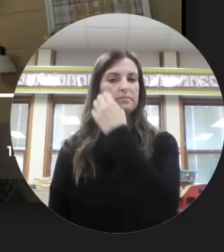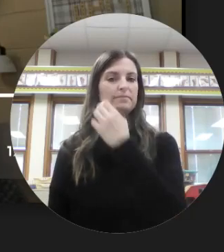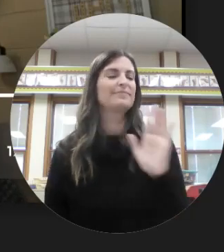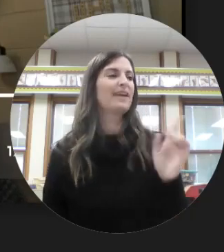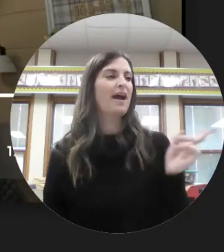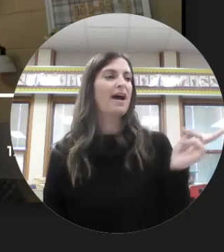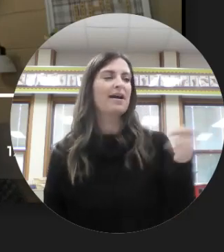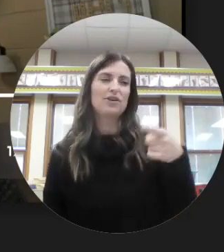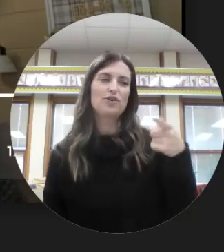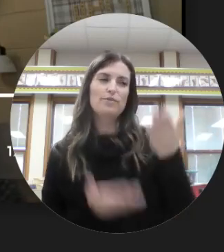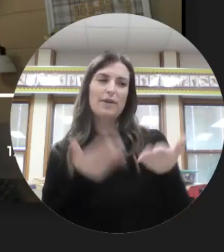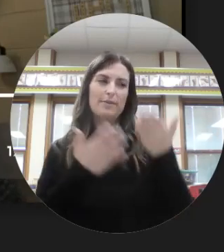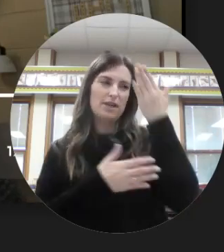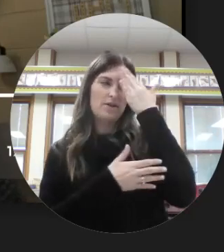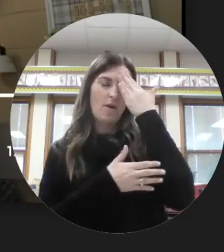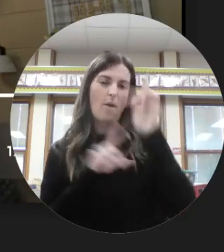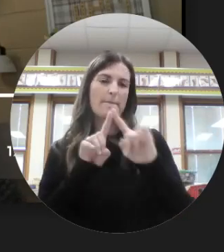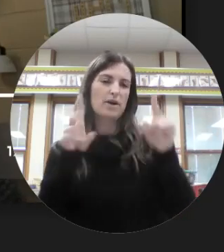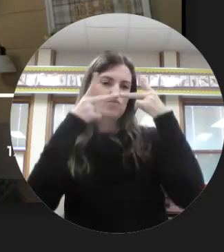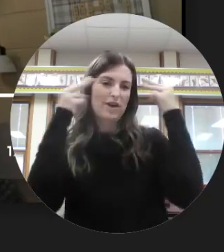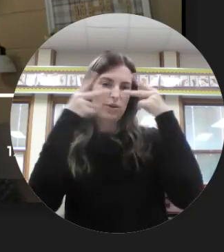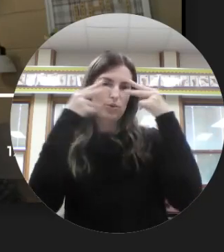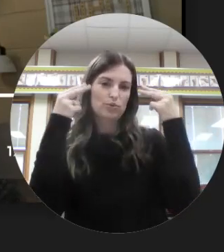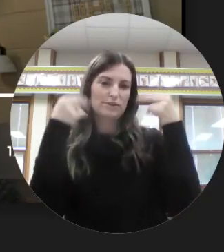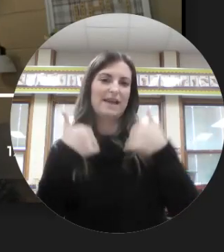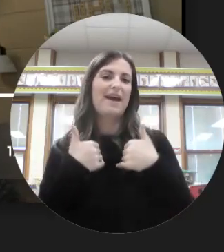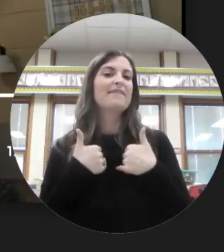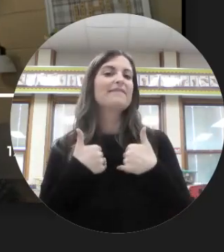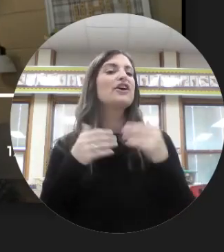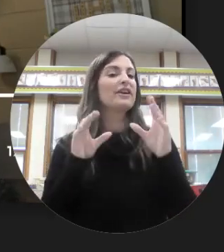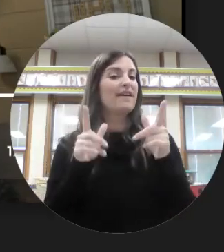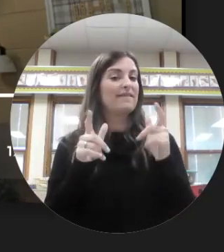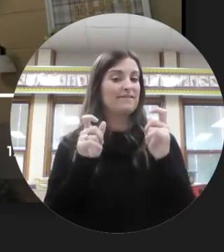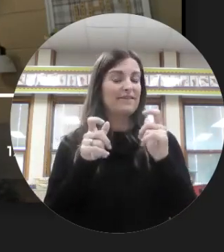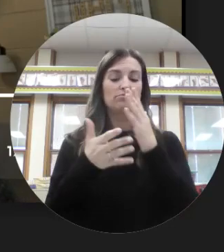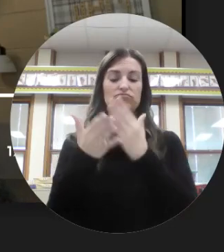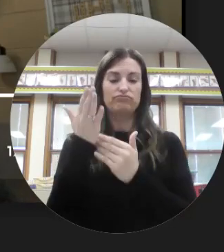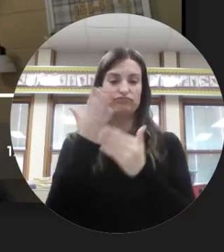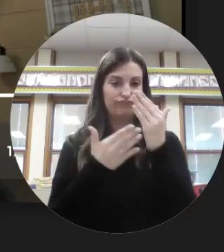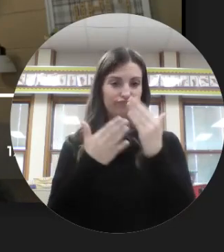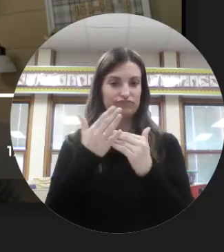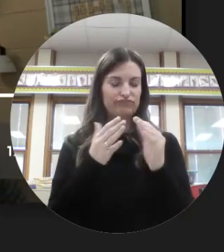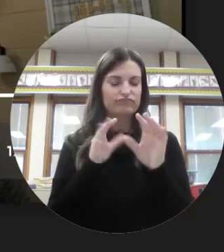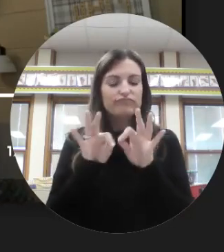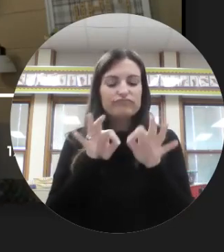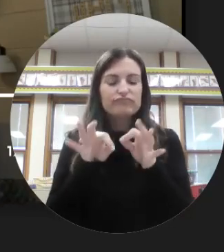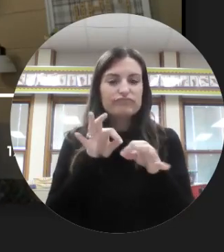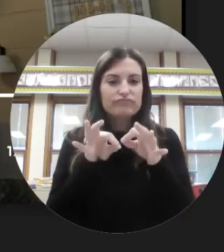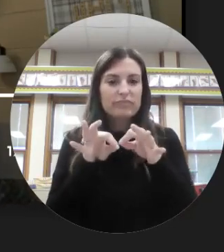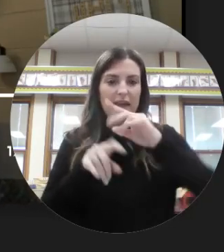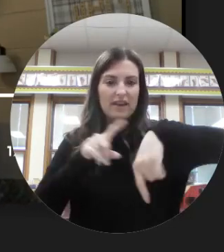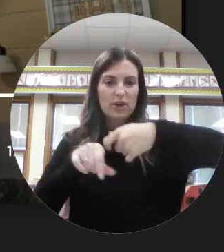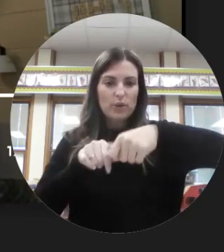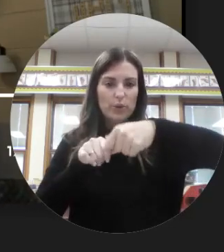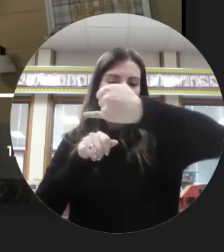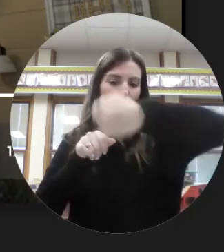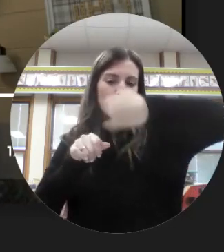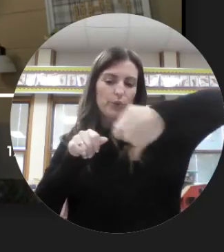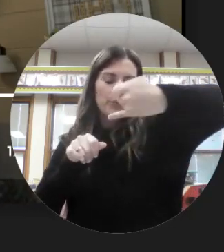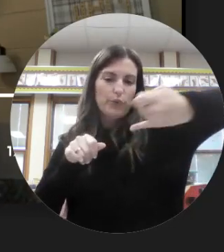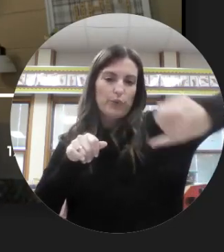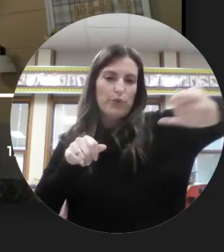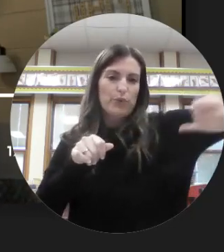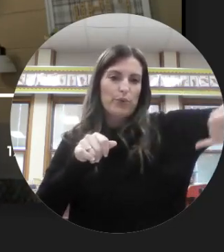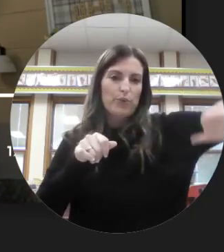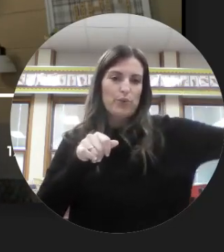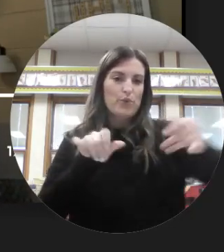might already know this, reader, but raccoons have very nimble hands, and the Fuzzy Bandits use theirs to skillfully tie those veins around the robot's leg and